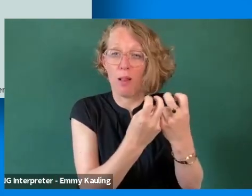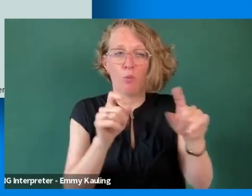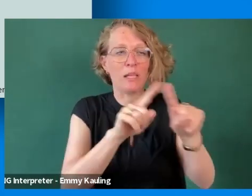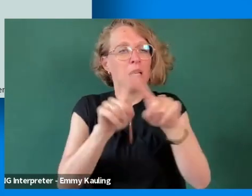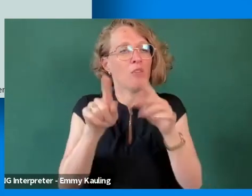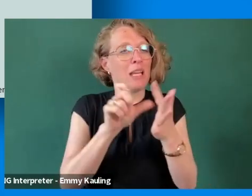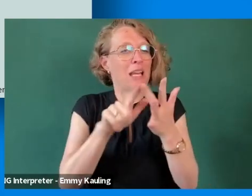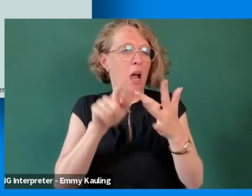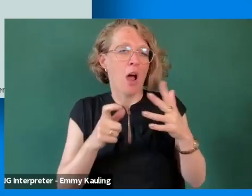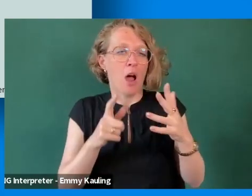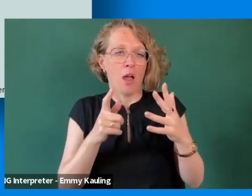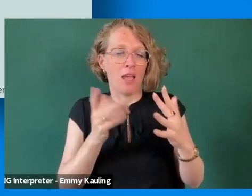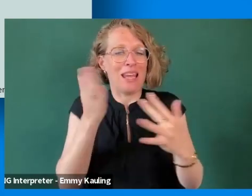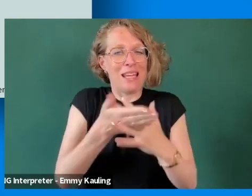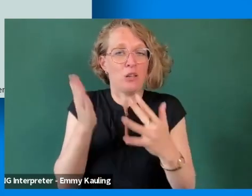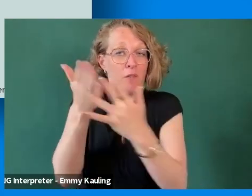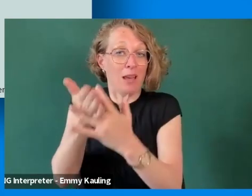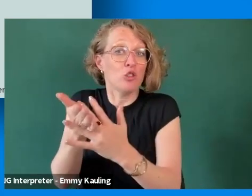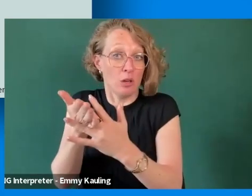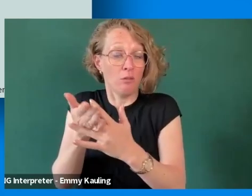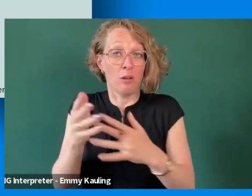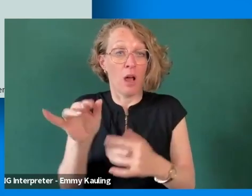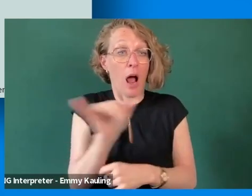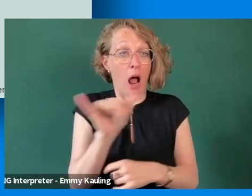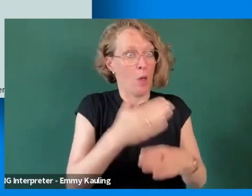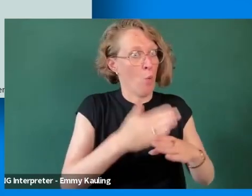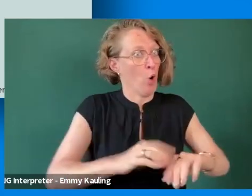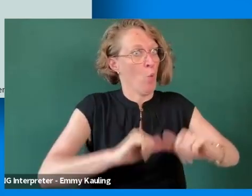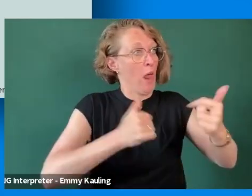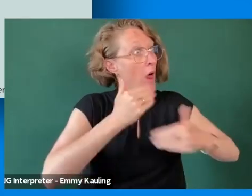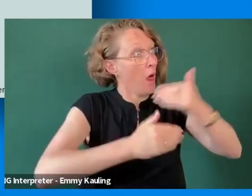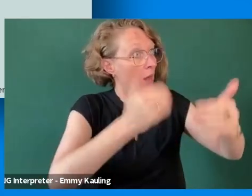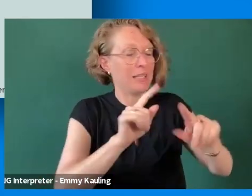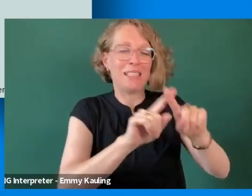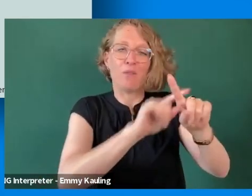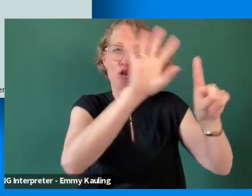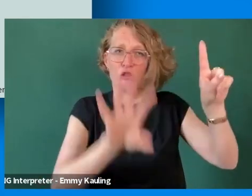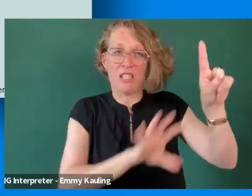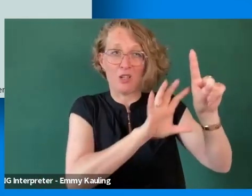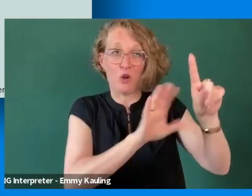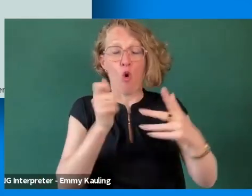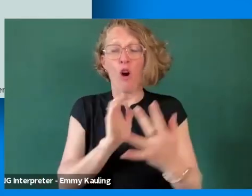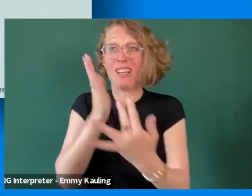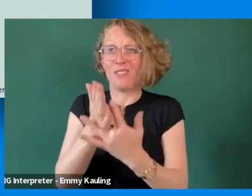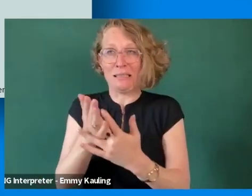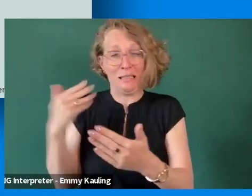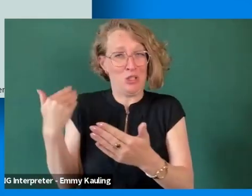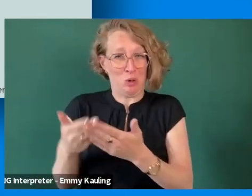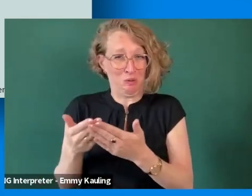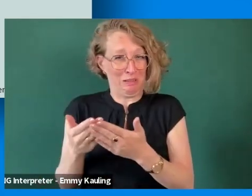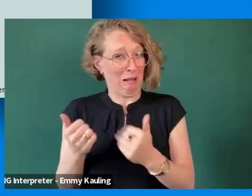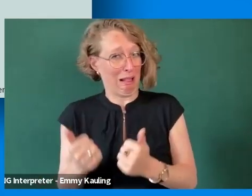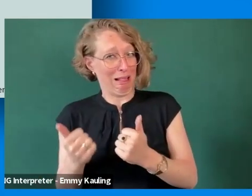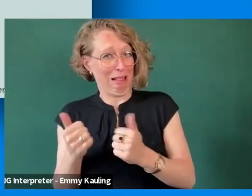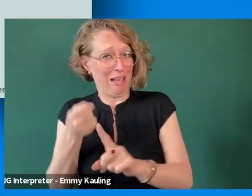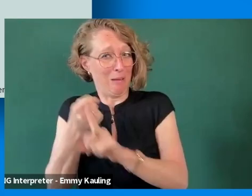EDI interventions that are either working very well in different regions or do not work so well so far. And there's